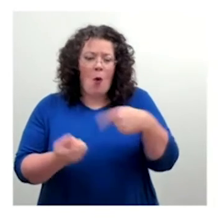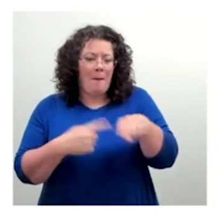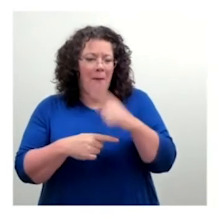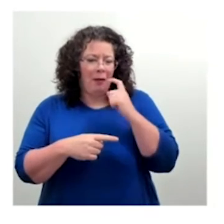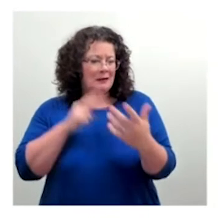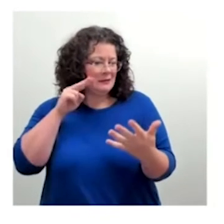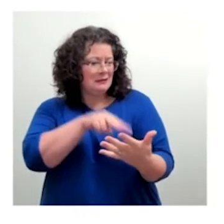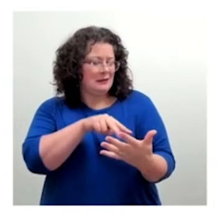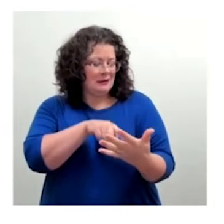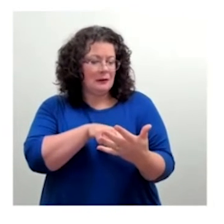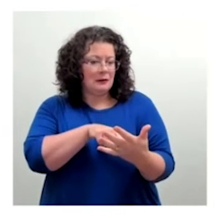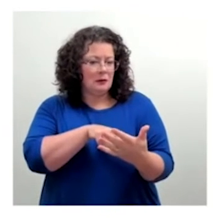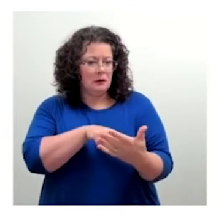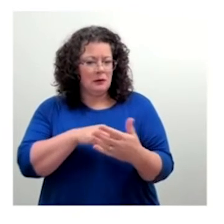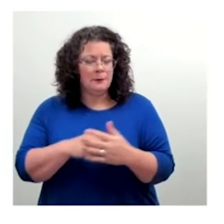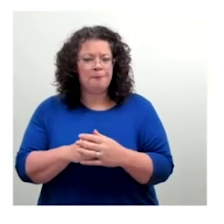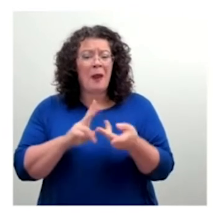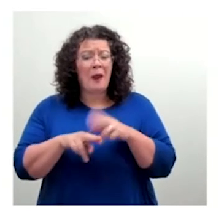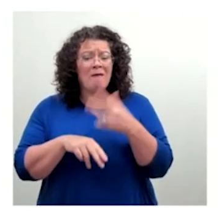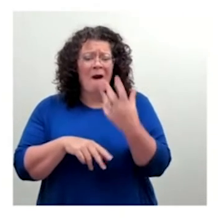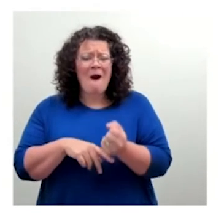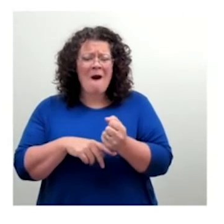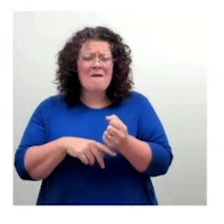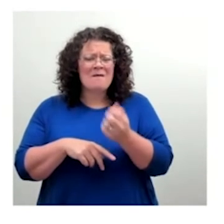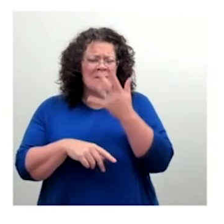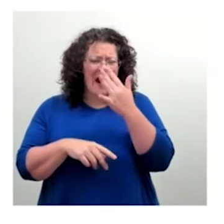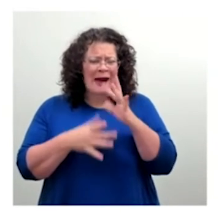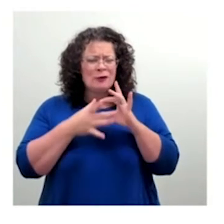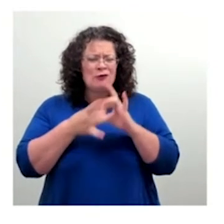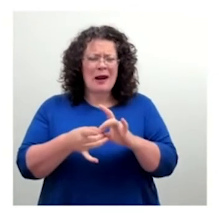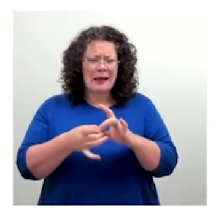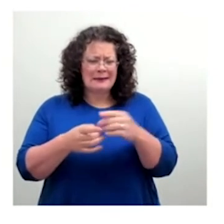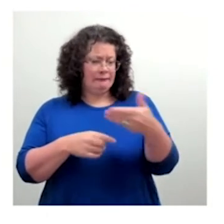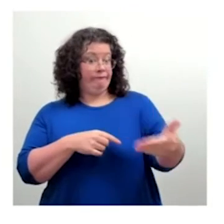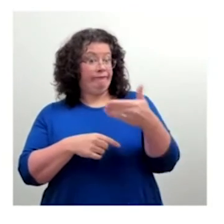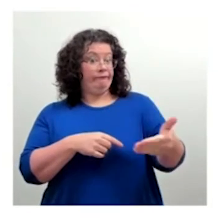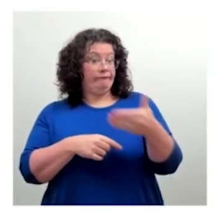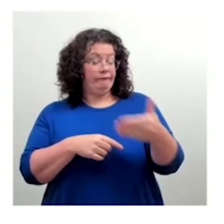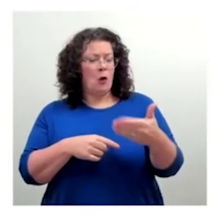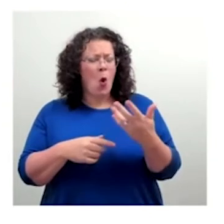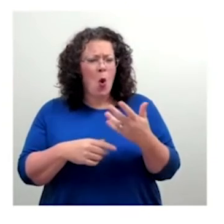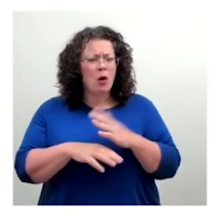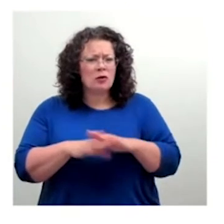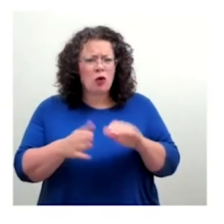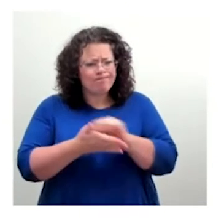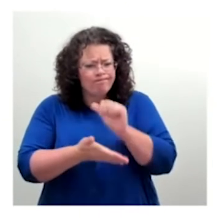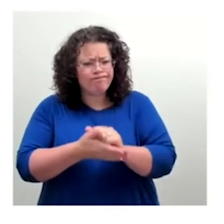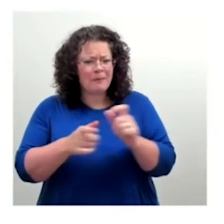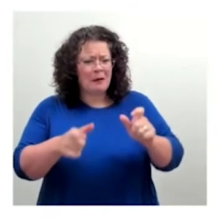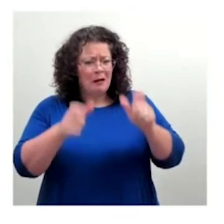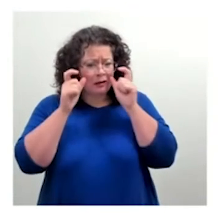see it on a phone? Now, obviously, we are talking about mobiles here. So you may say, well, what about the other